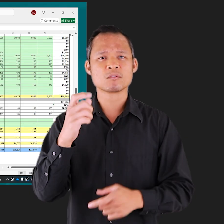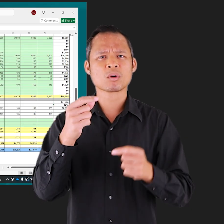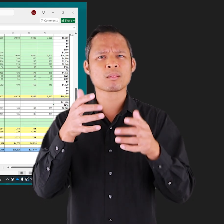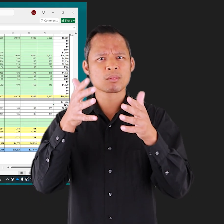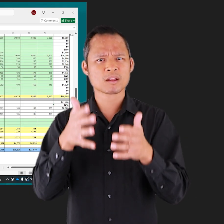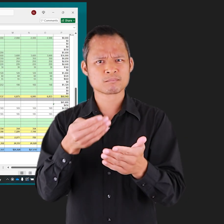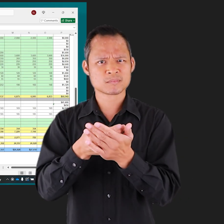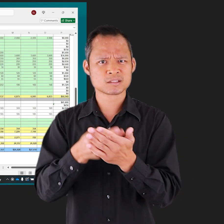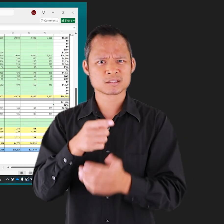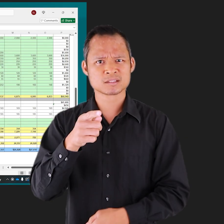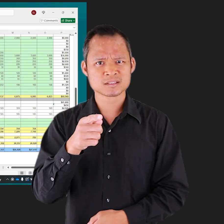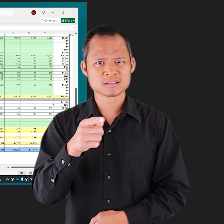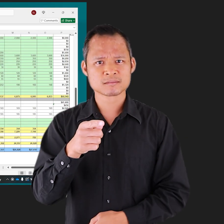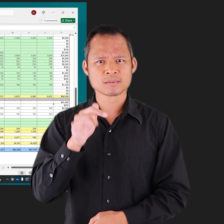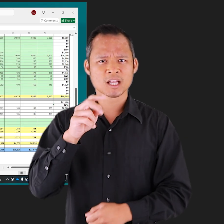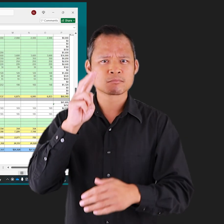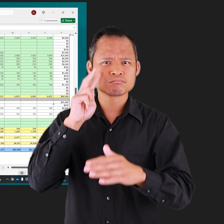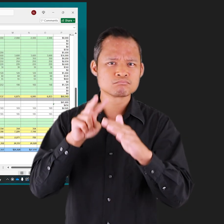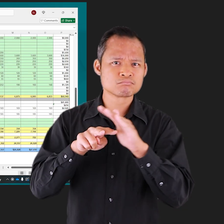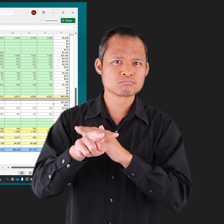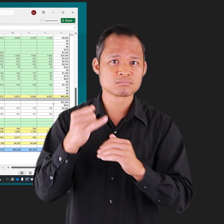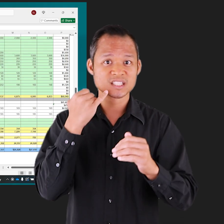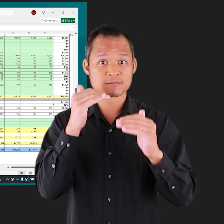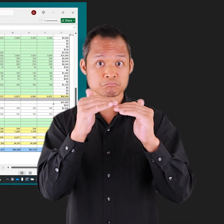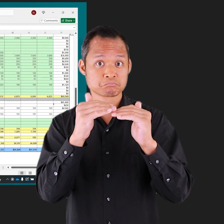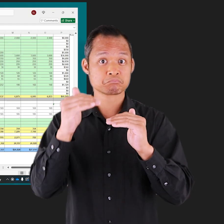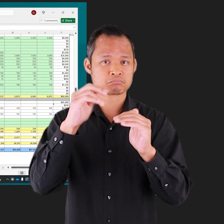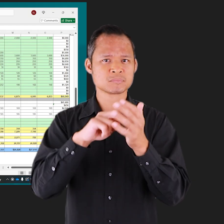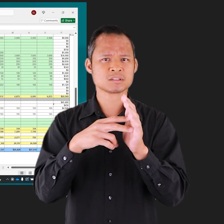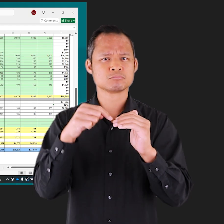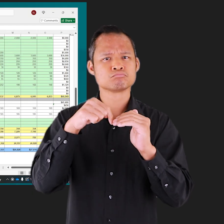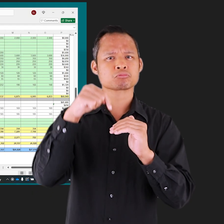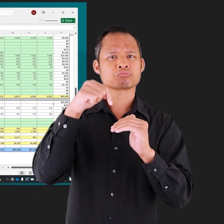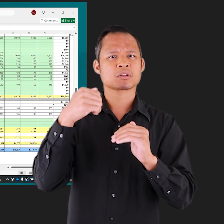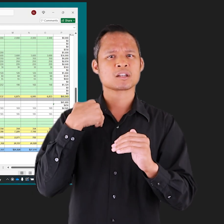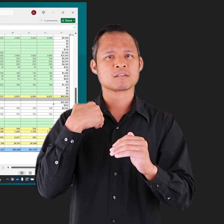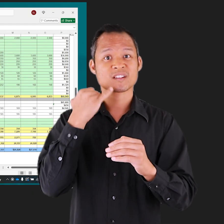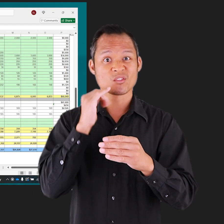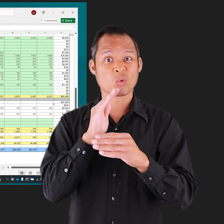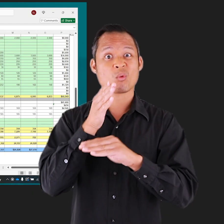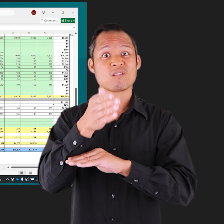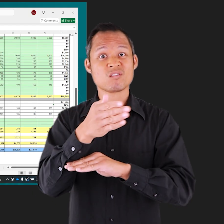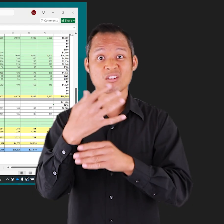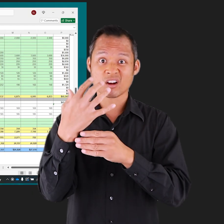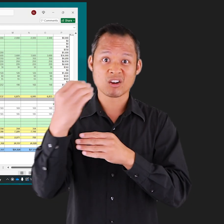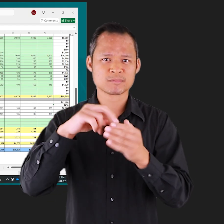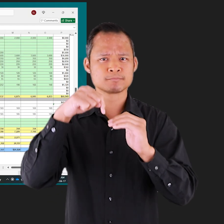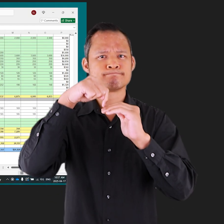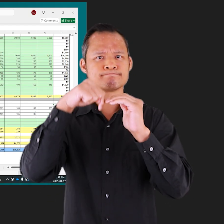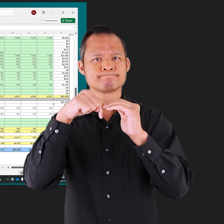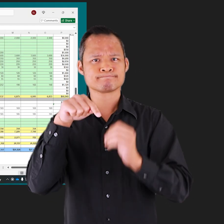for that month. And line F represents the difference between the two, whether you are projecting more money coming in